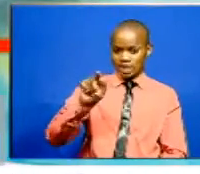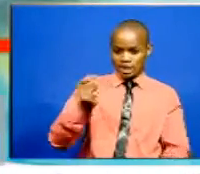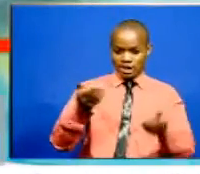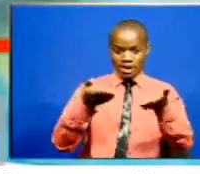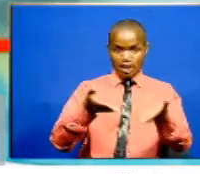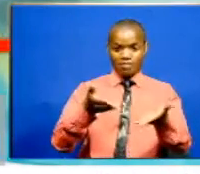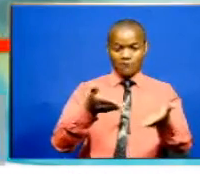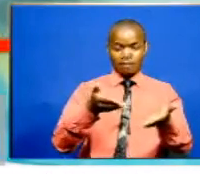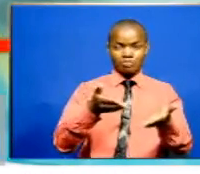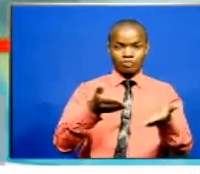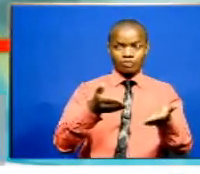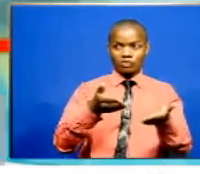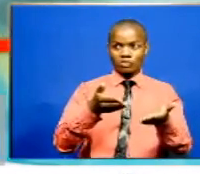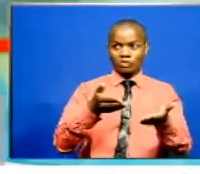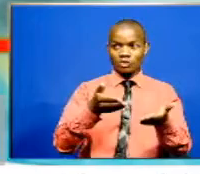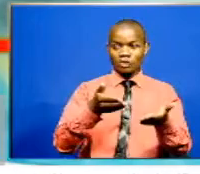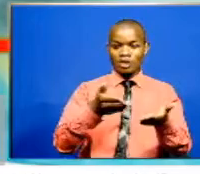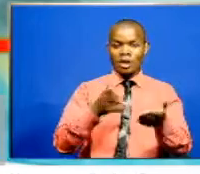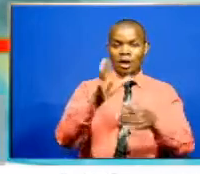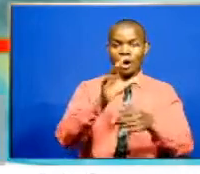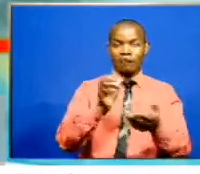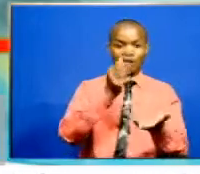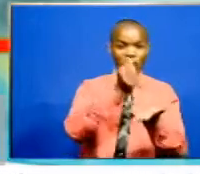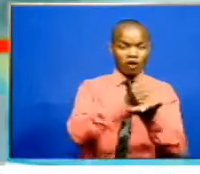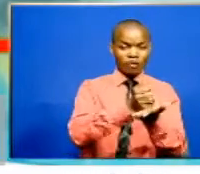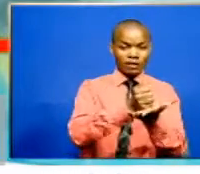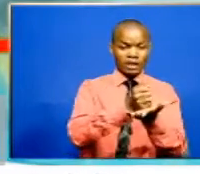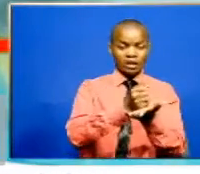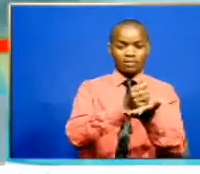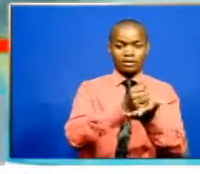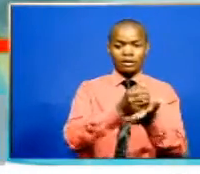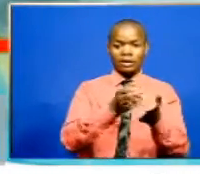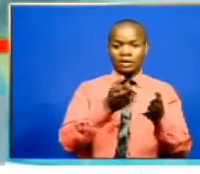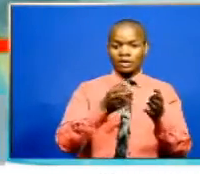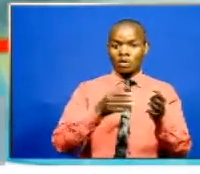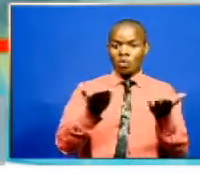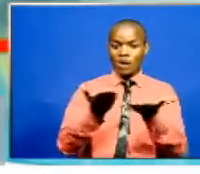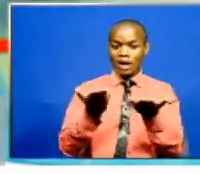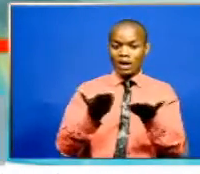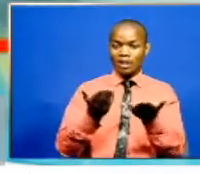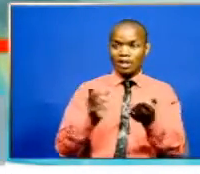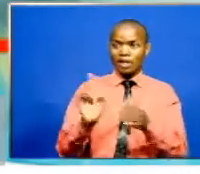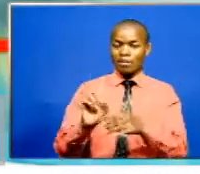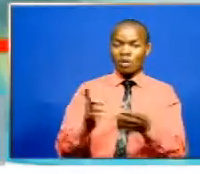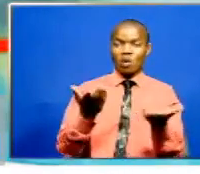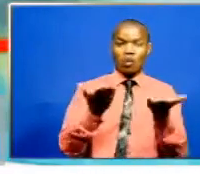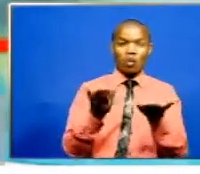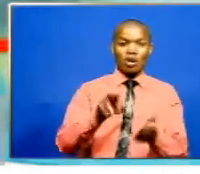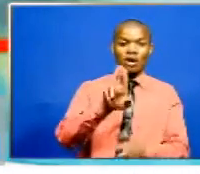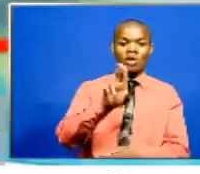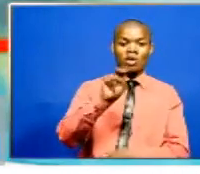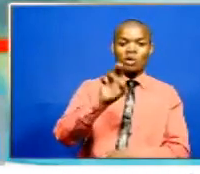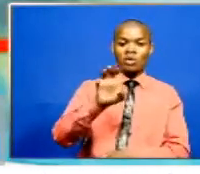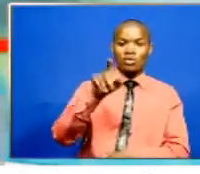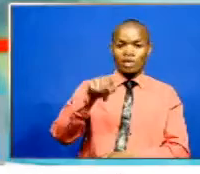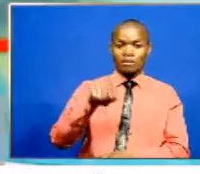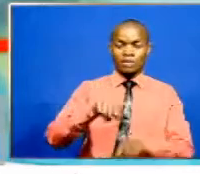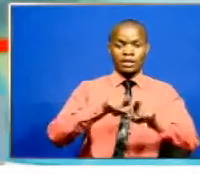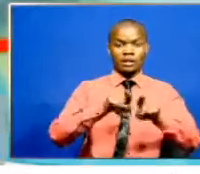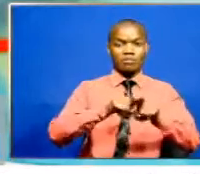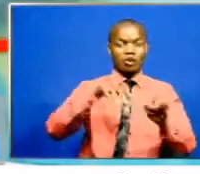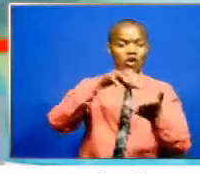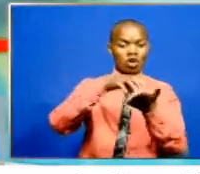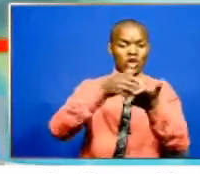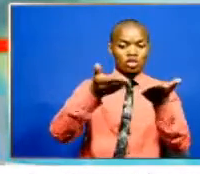Assembly, Nairobi, Africa office, but based here in Nairobi, where the UNEP offices are also situated.